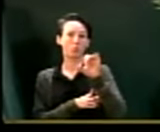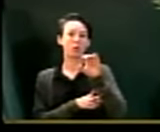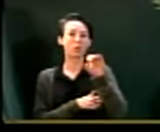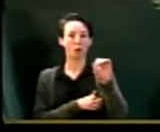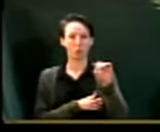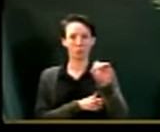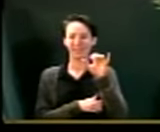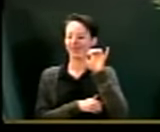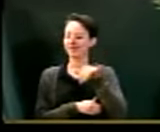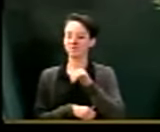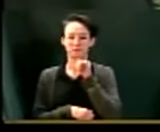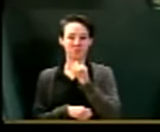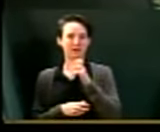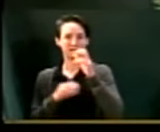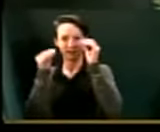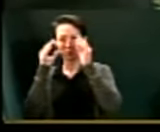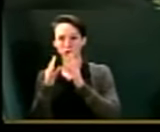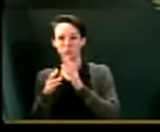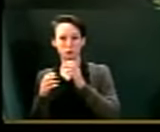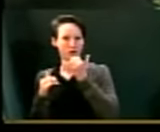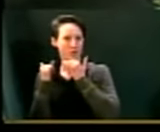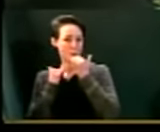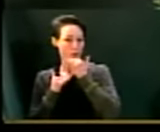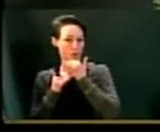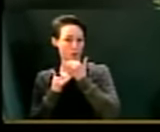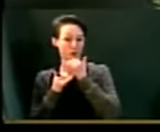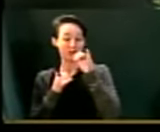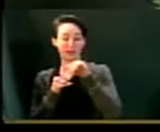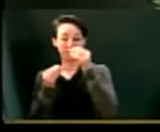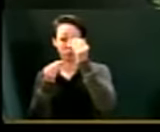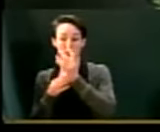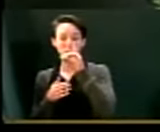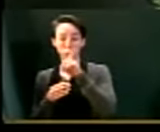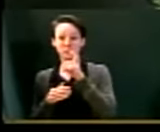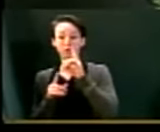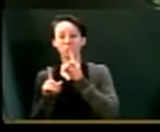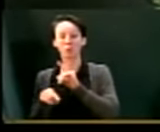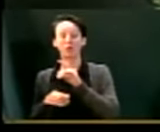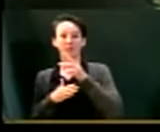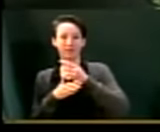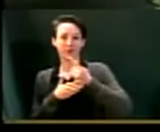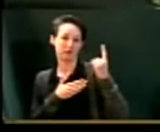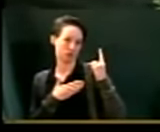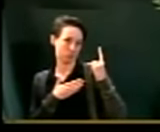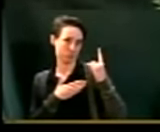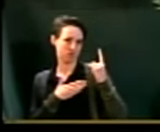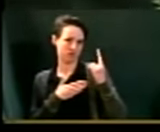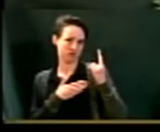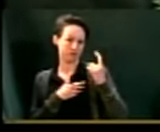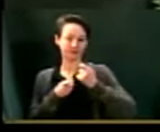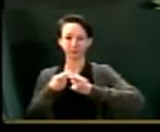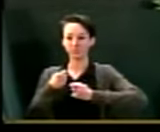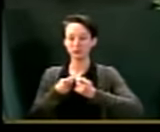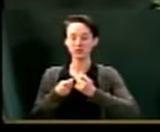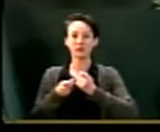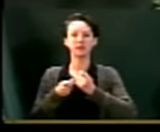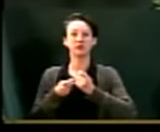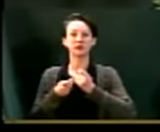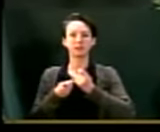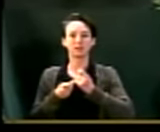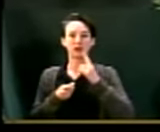This information should have been reported to the board last week, but instead we received that canned answer that the state has given over and